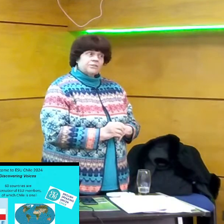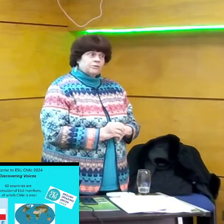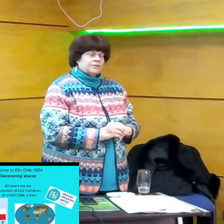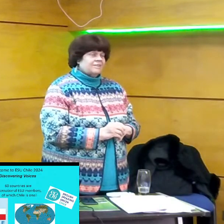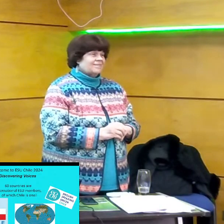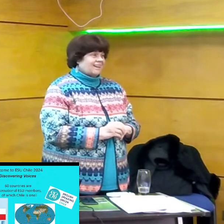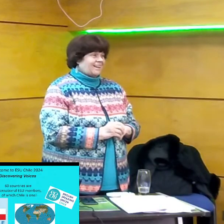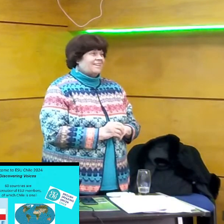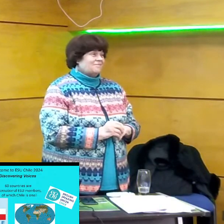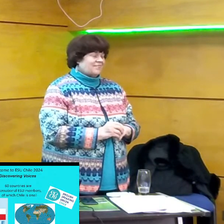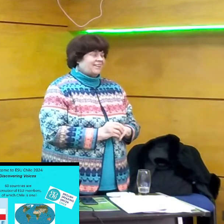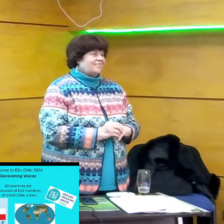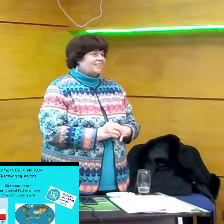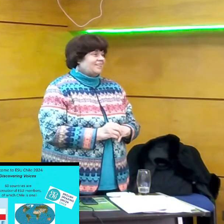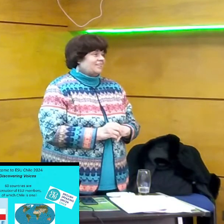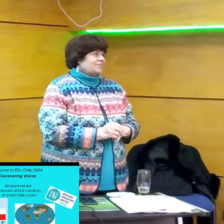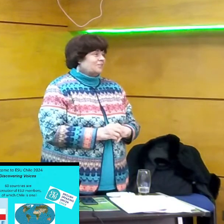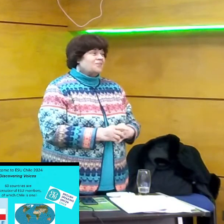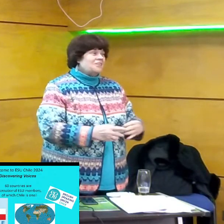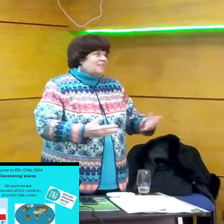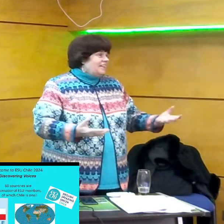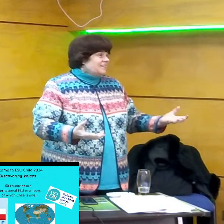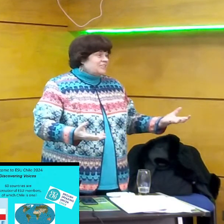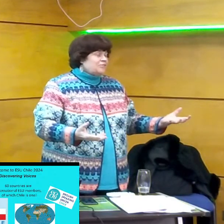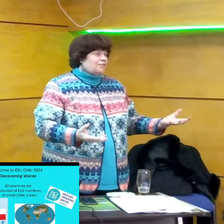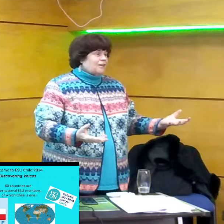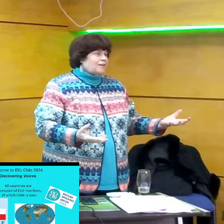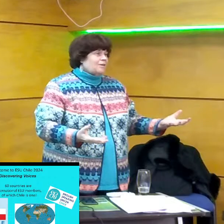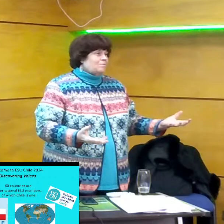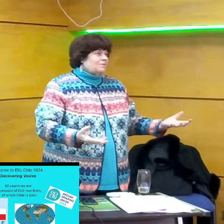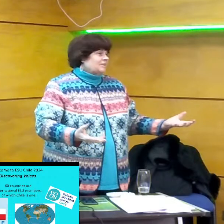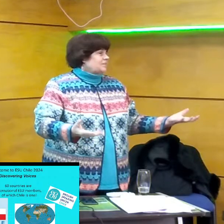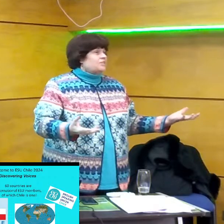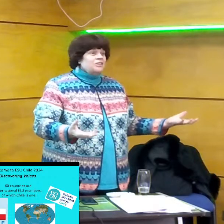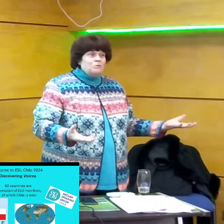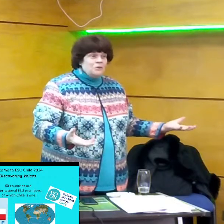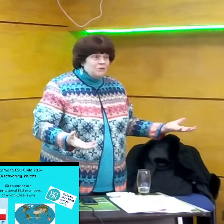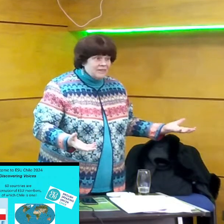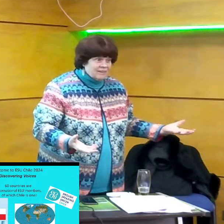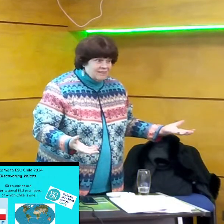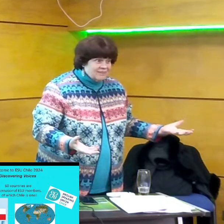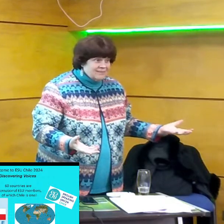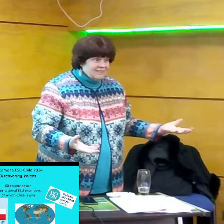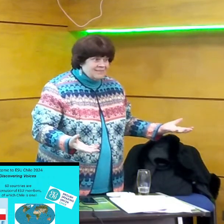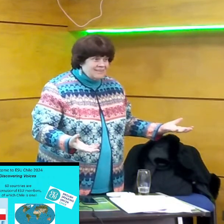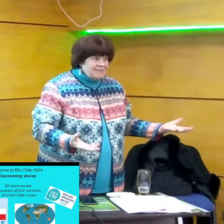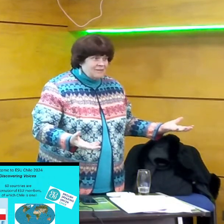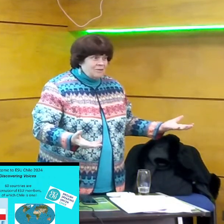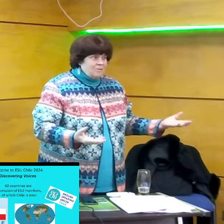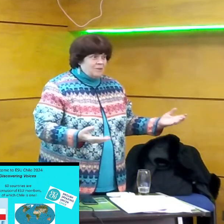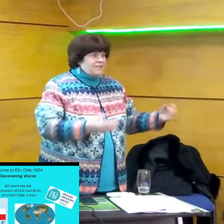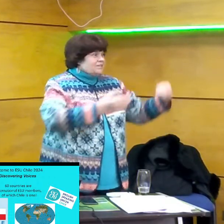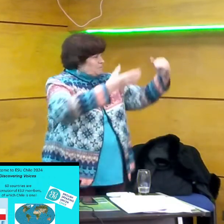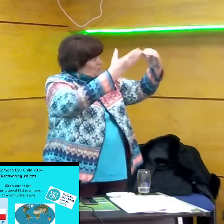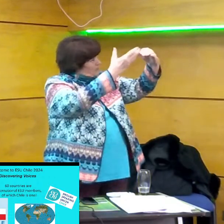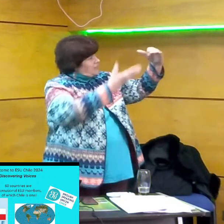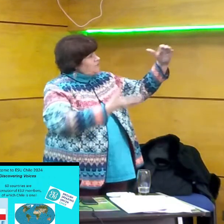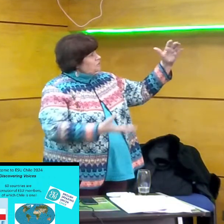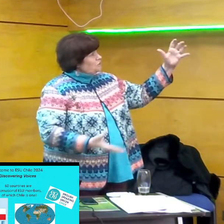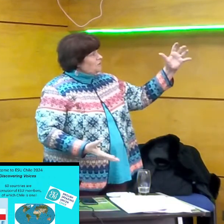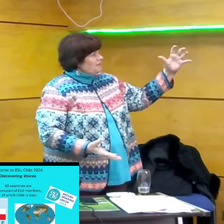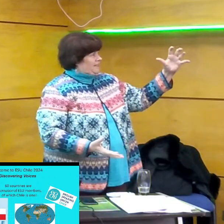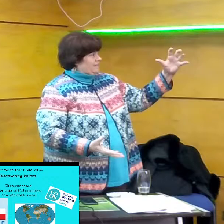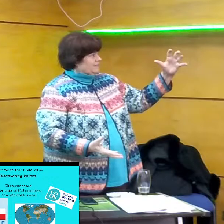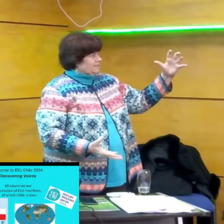Many students, I have found, learn their English from listening to music, because the music